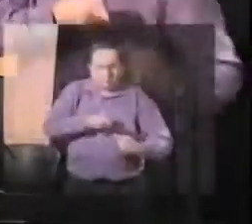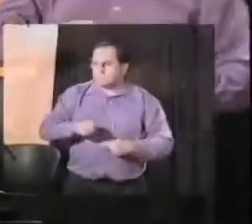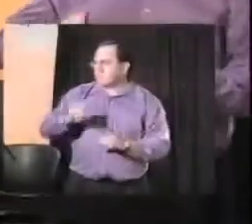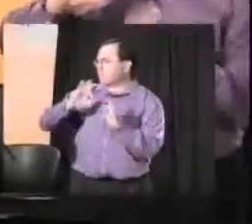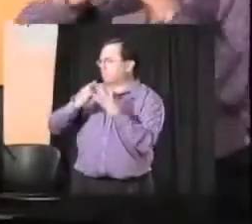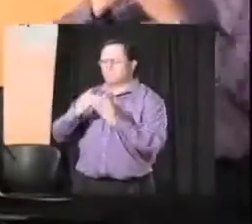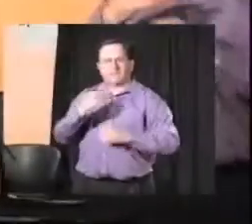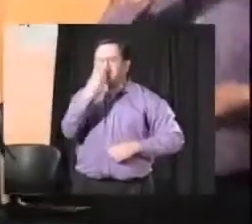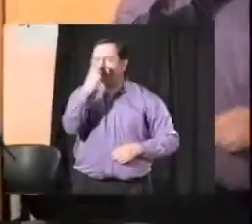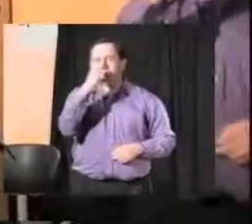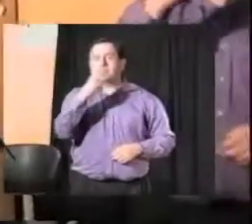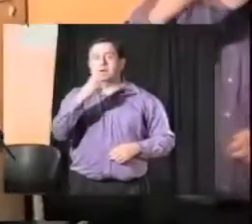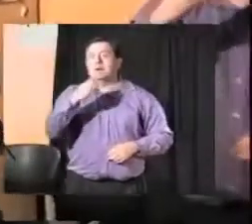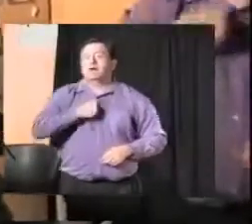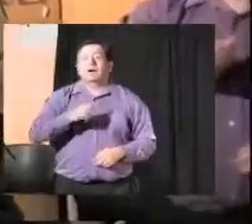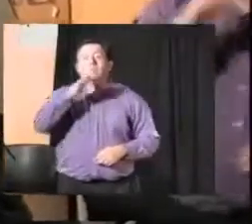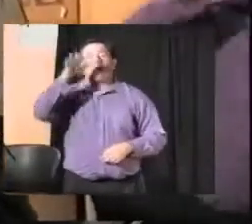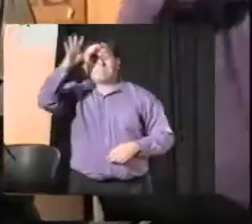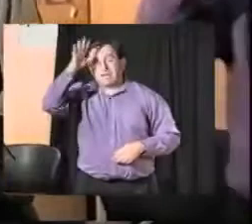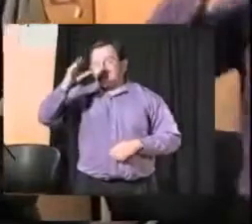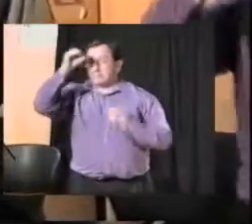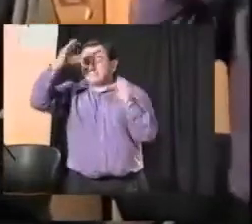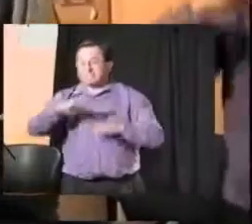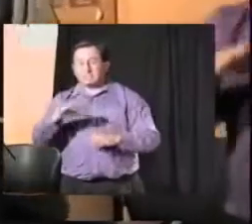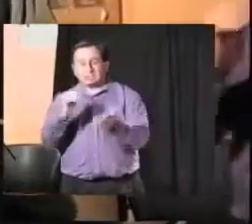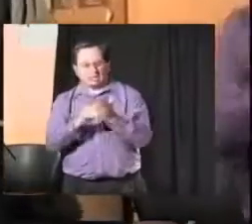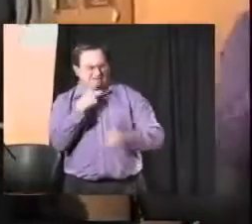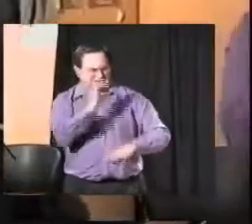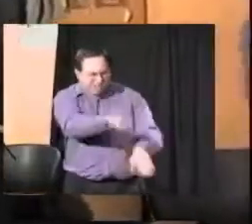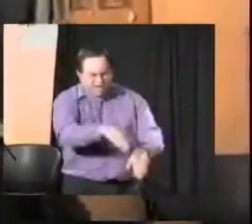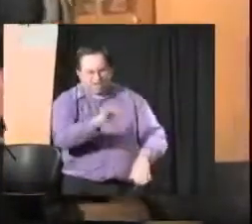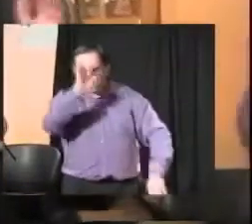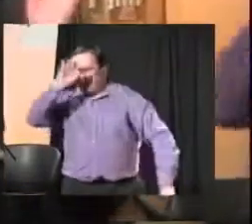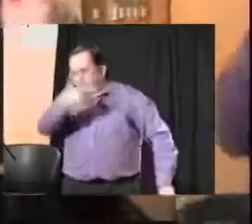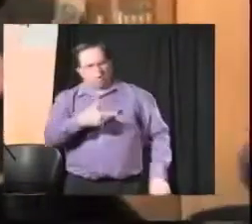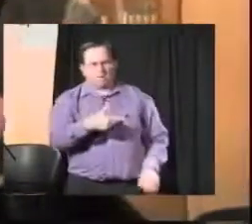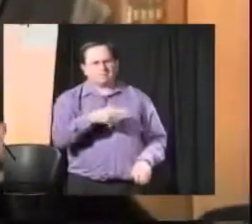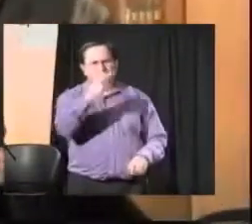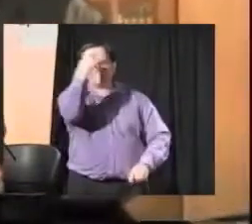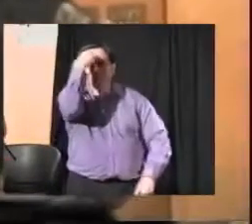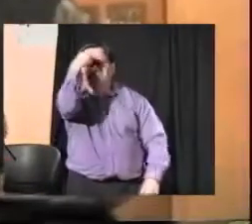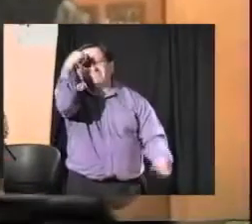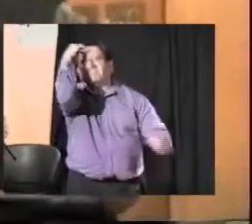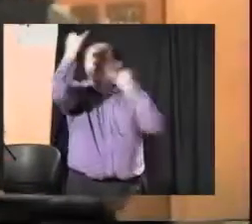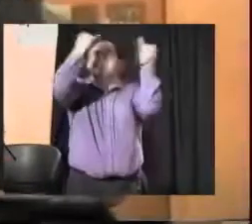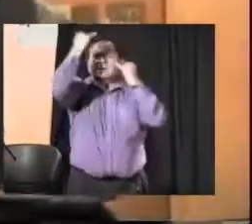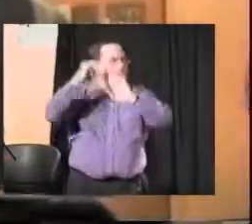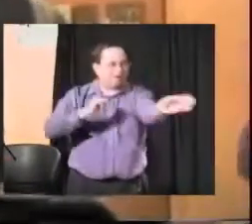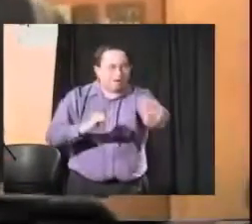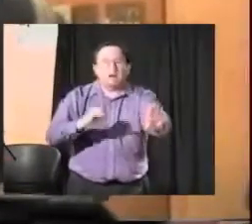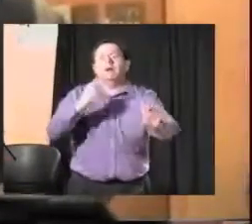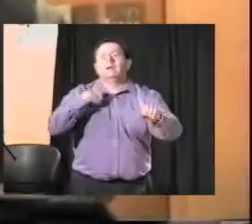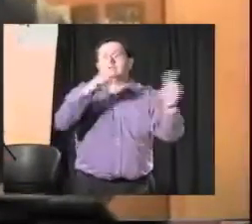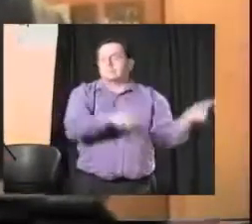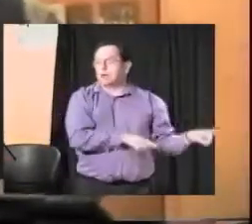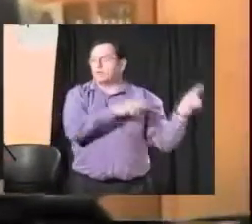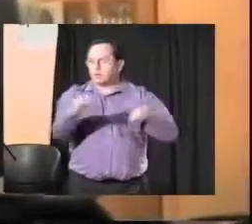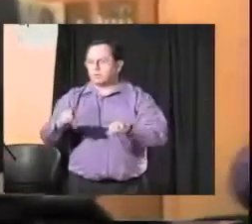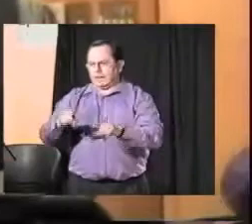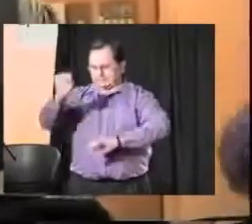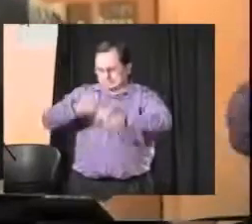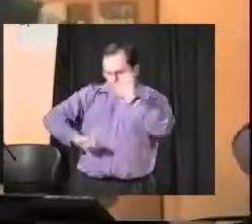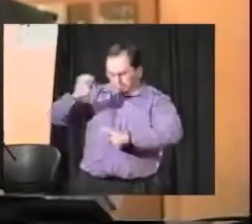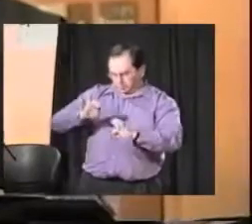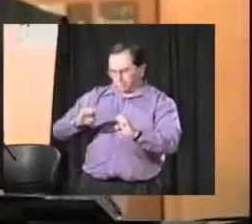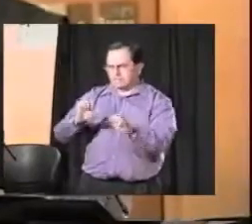doubtful. My parents, teachers, doctors, well, they all said, stop acting out of line, it's all in your head. Then I went to get a neurological